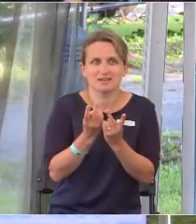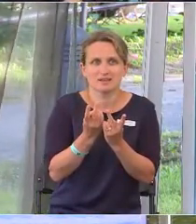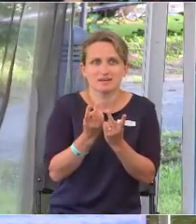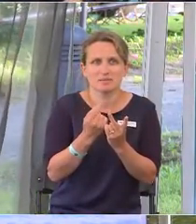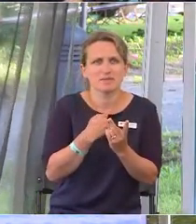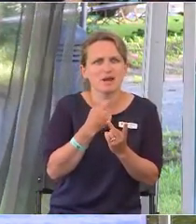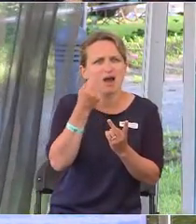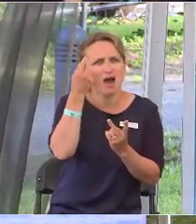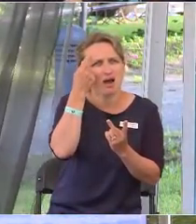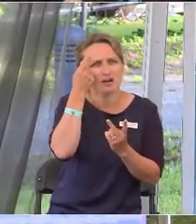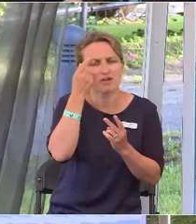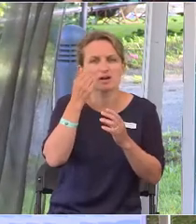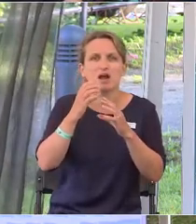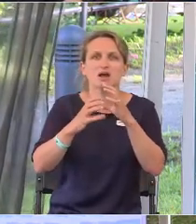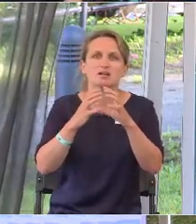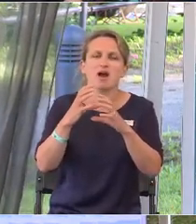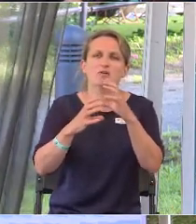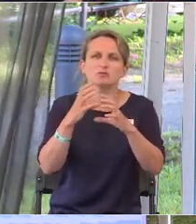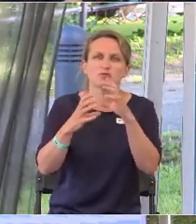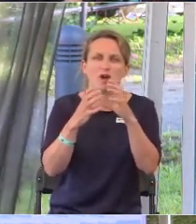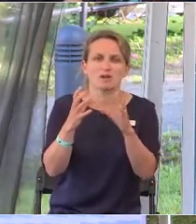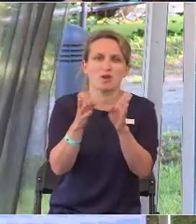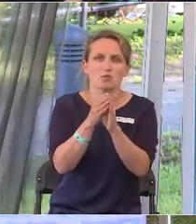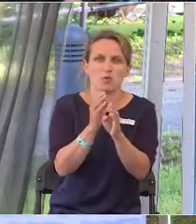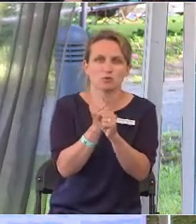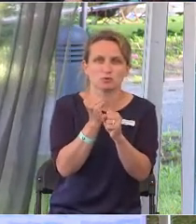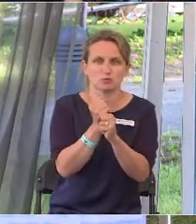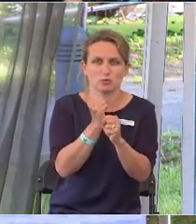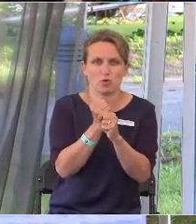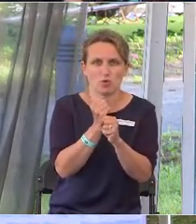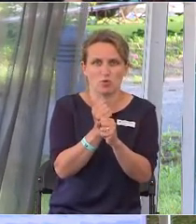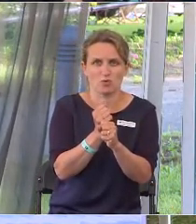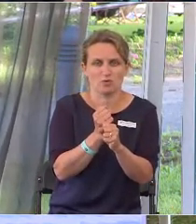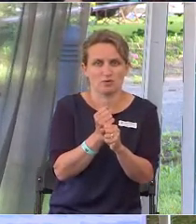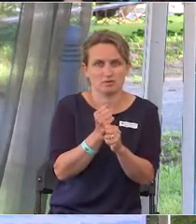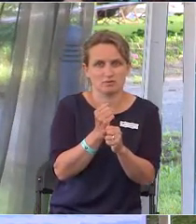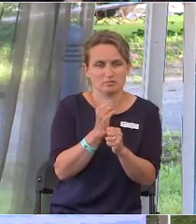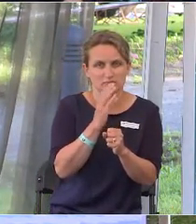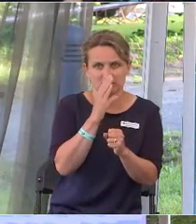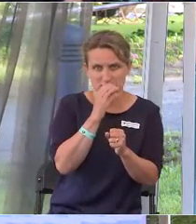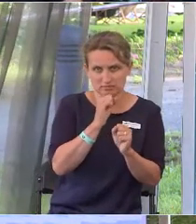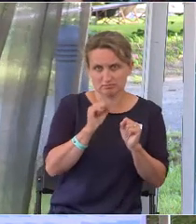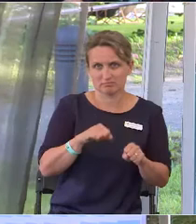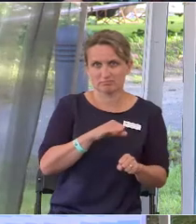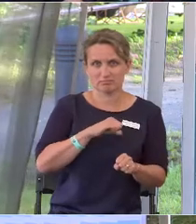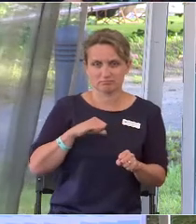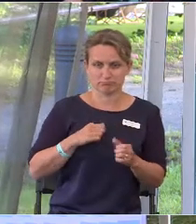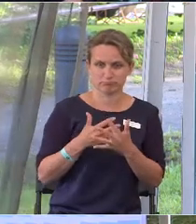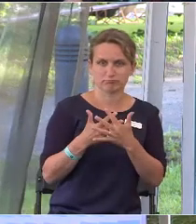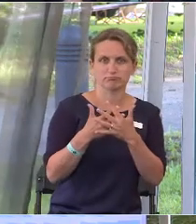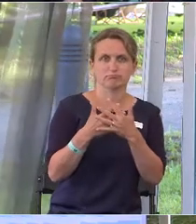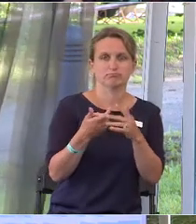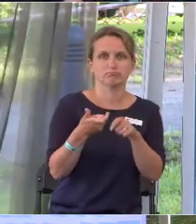I really think that international corporations which own this system, they should by themselves to be more active to do